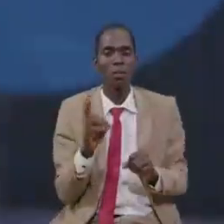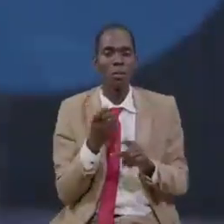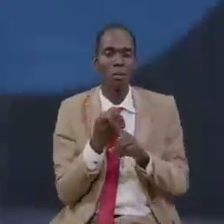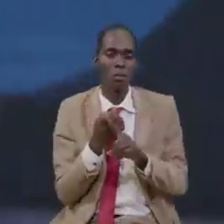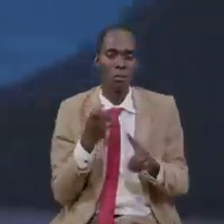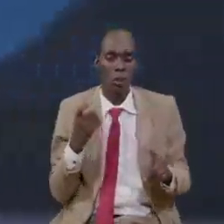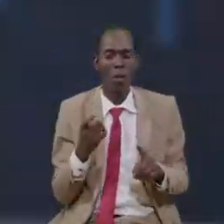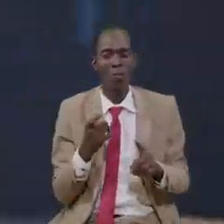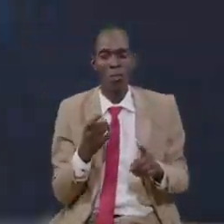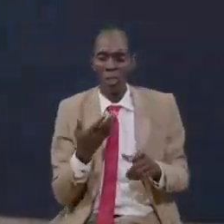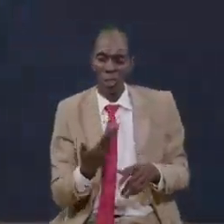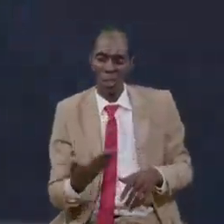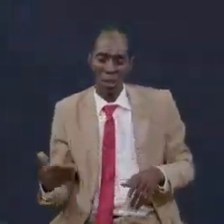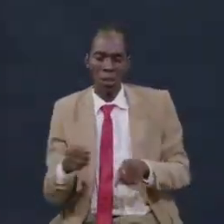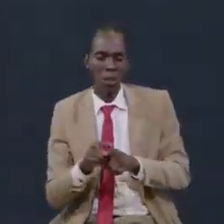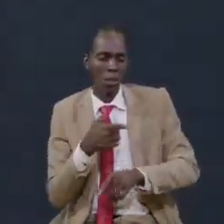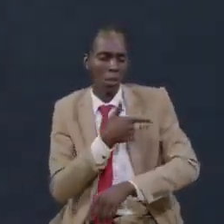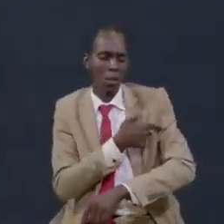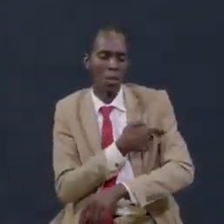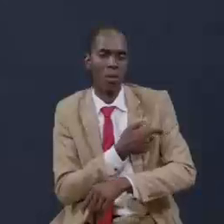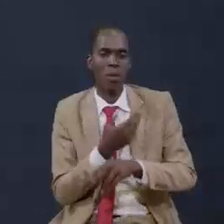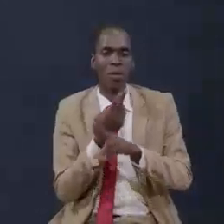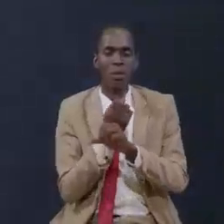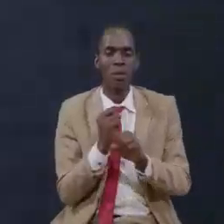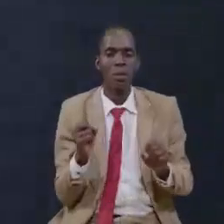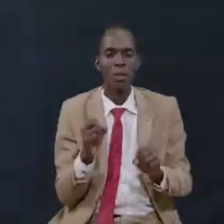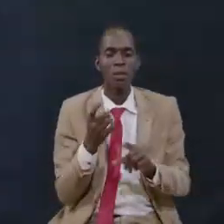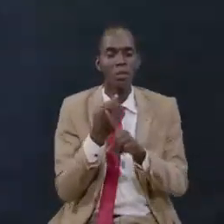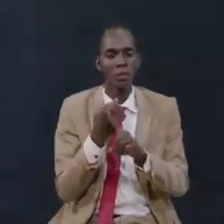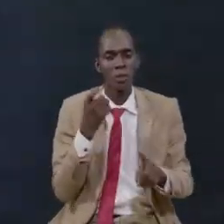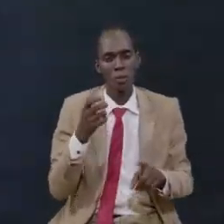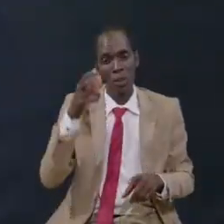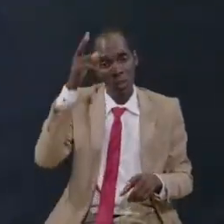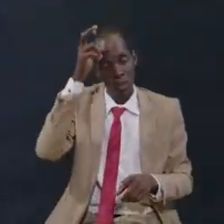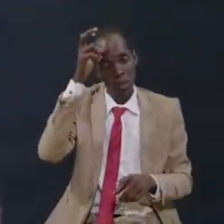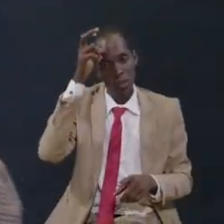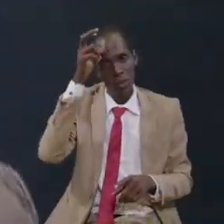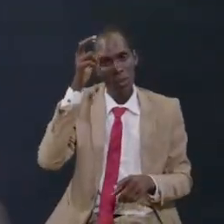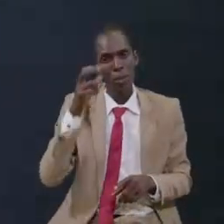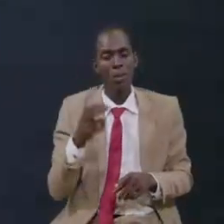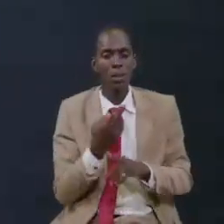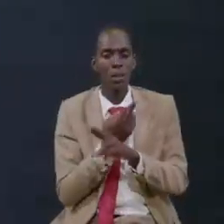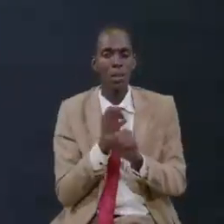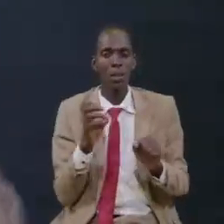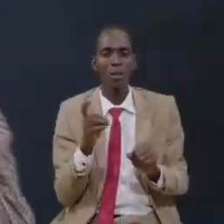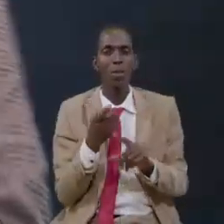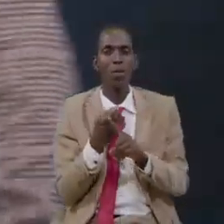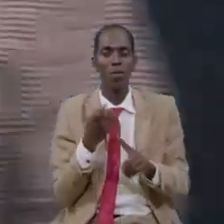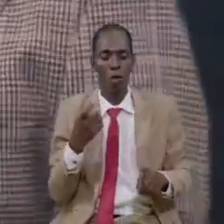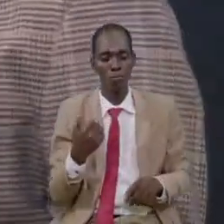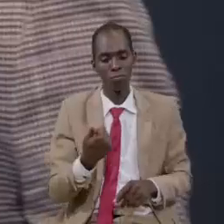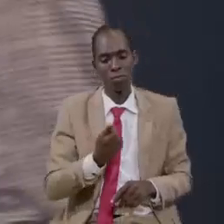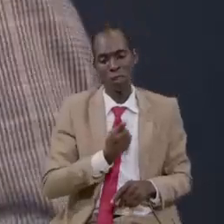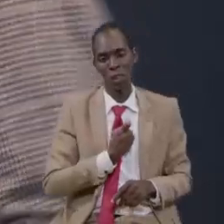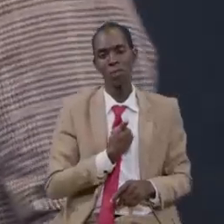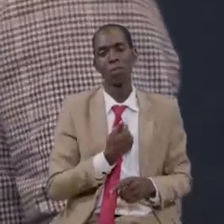substance. Redeemed from Satan. Redeemed from self. You know,